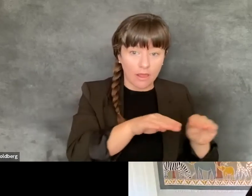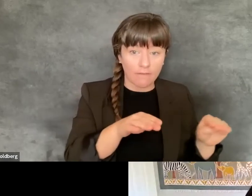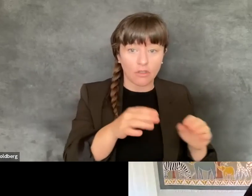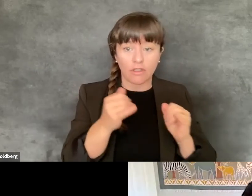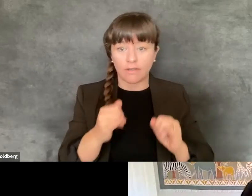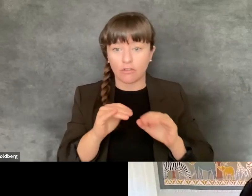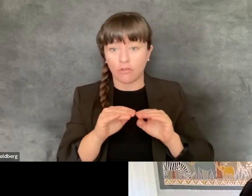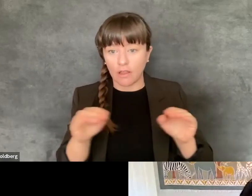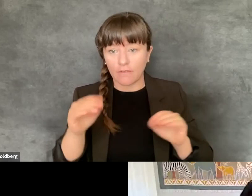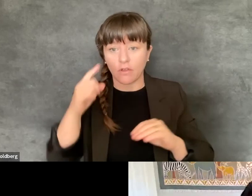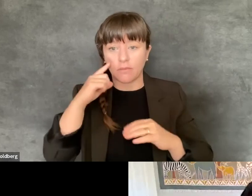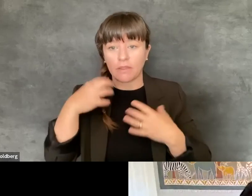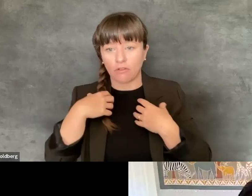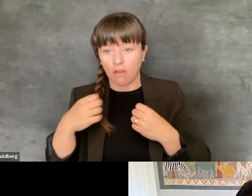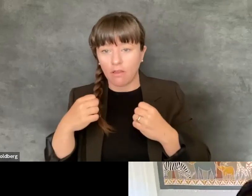health,